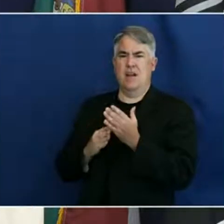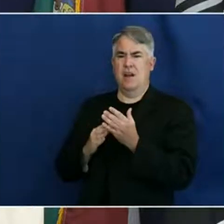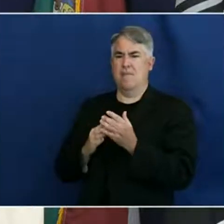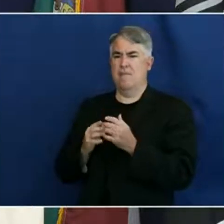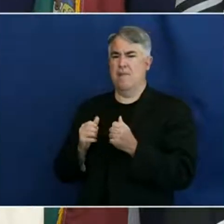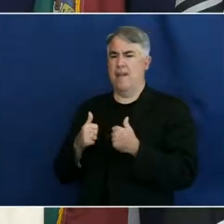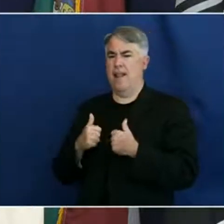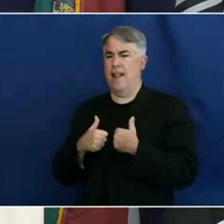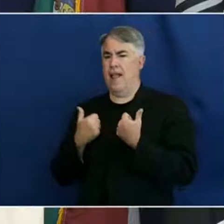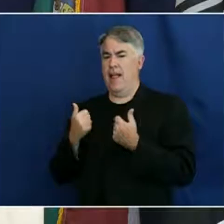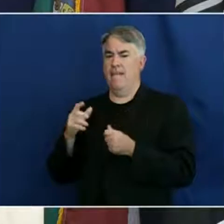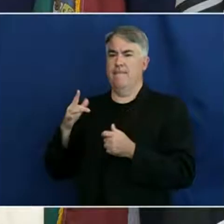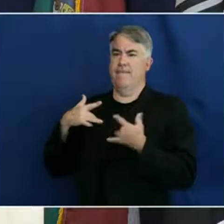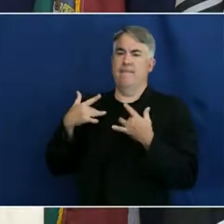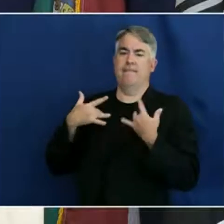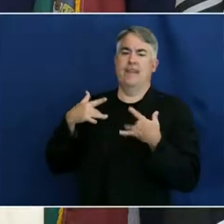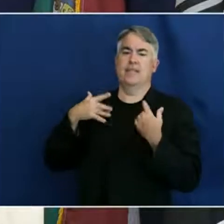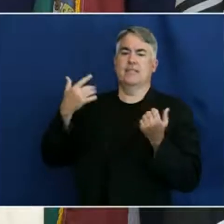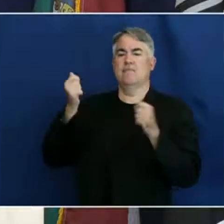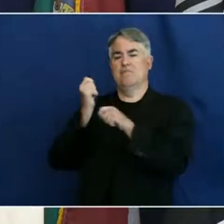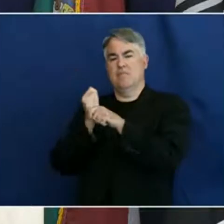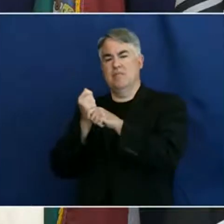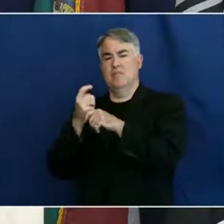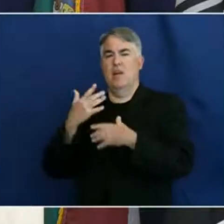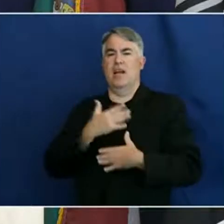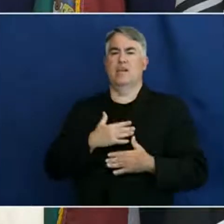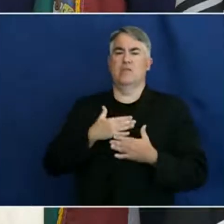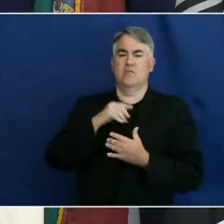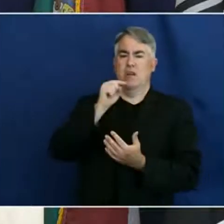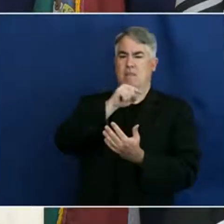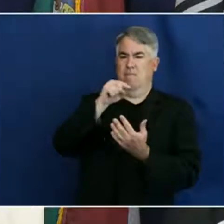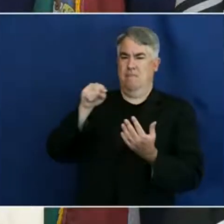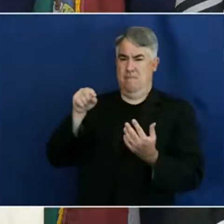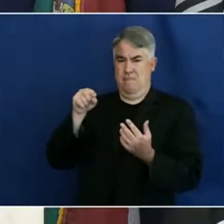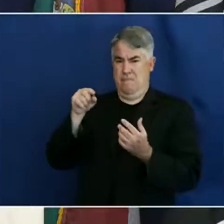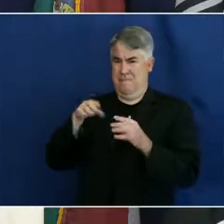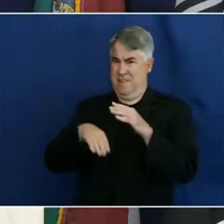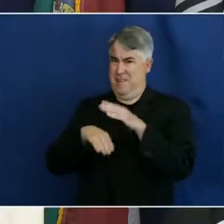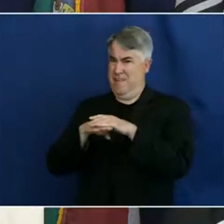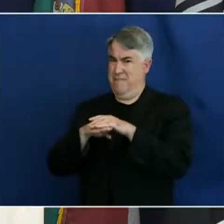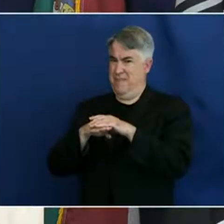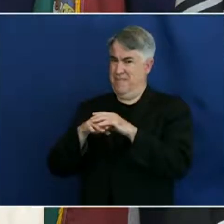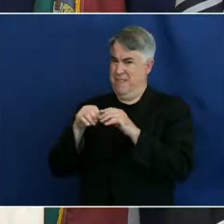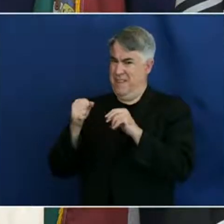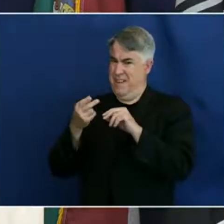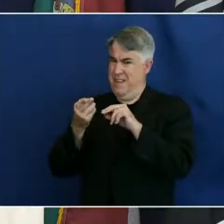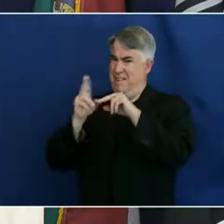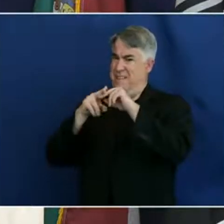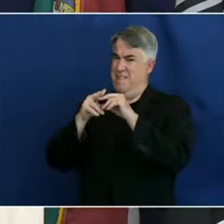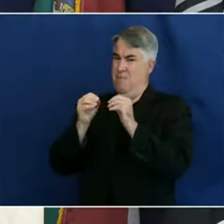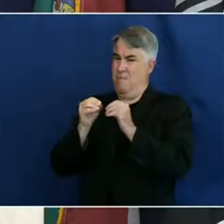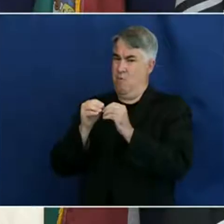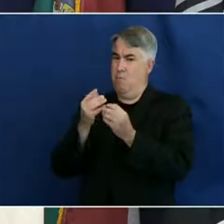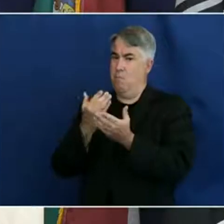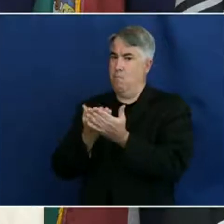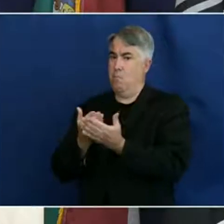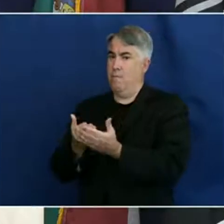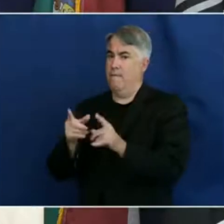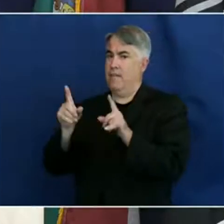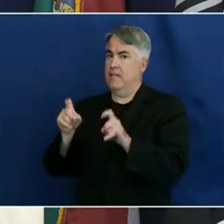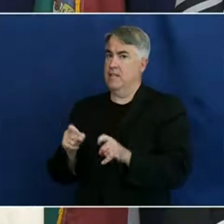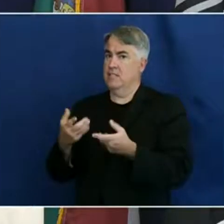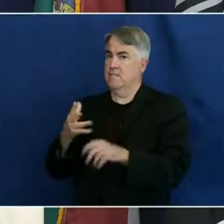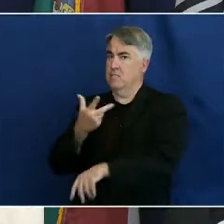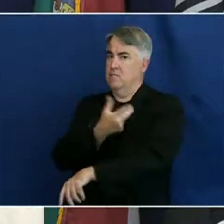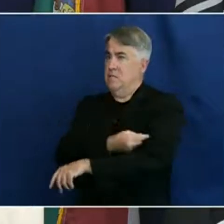event venues, Padre games, and family entertainment centers, capacity limitations increase with proof of testing or